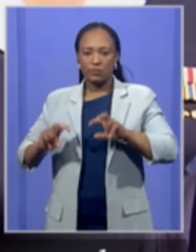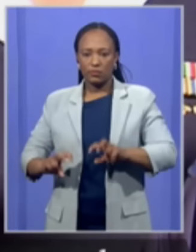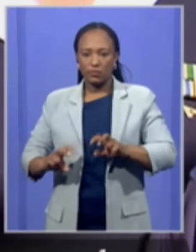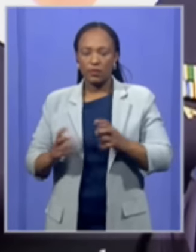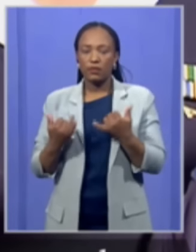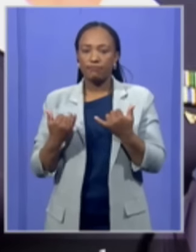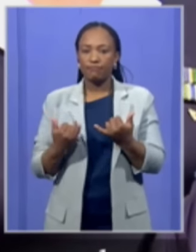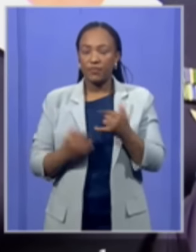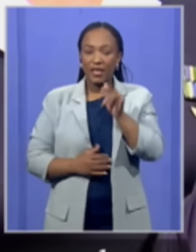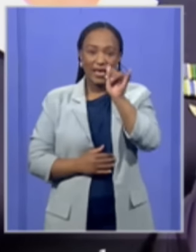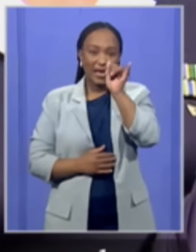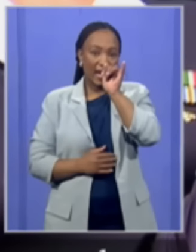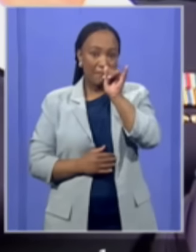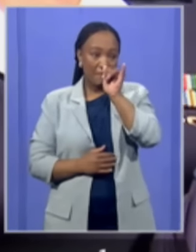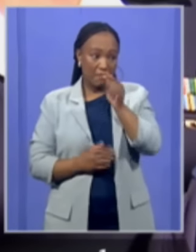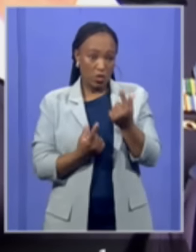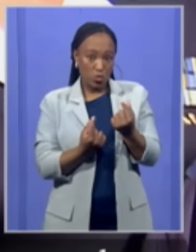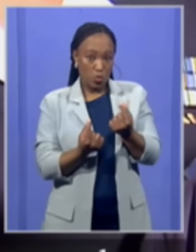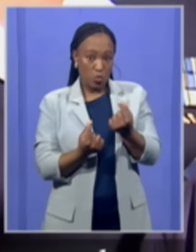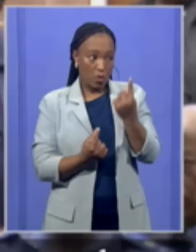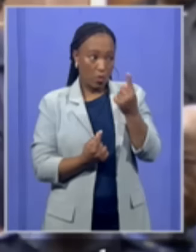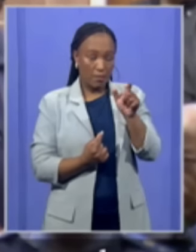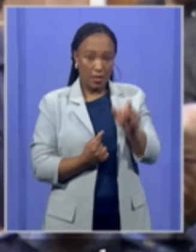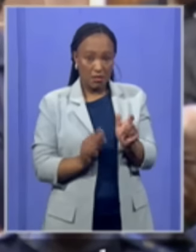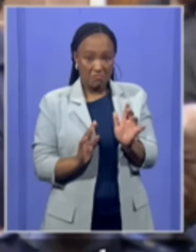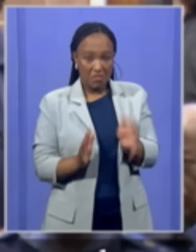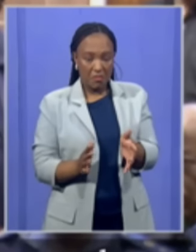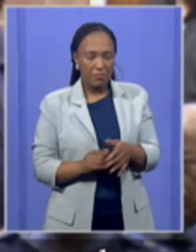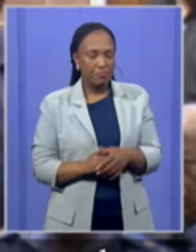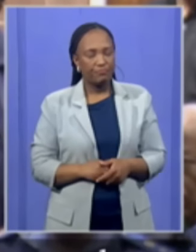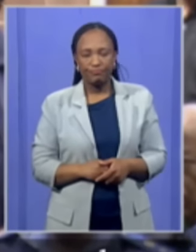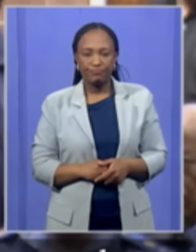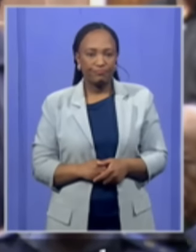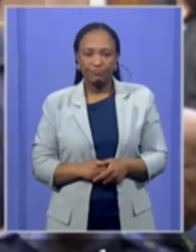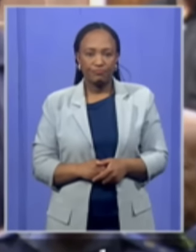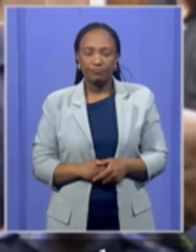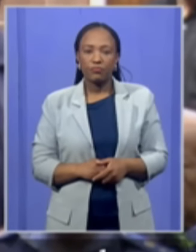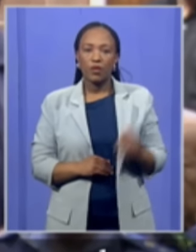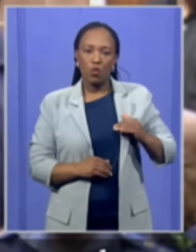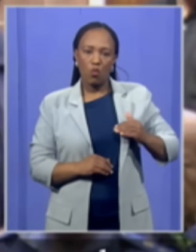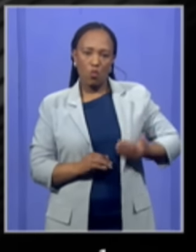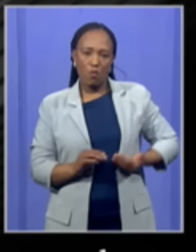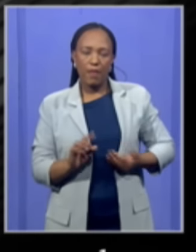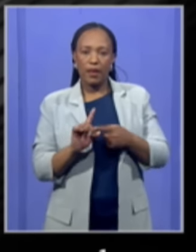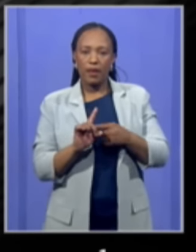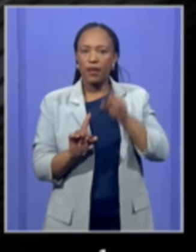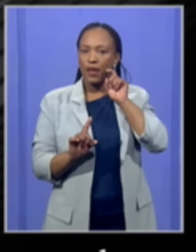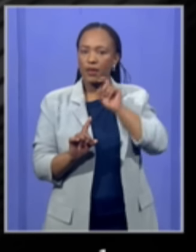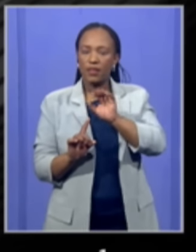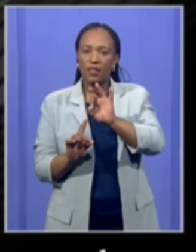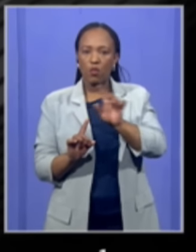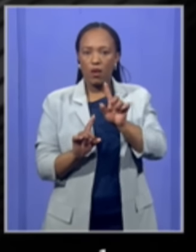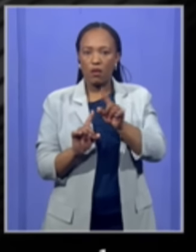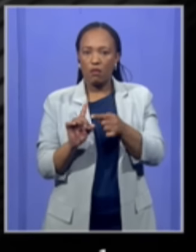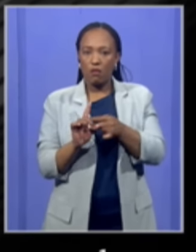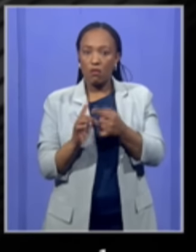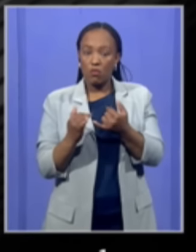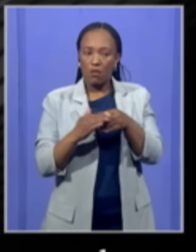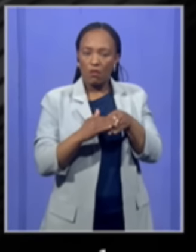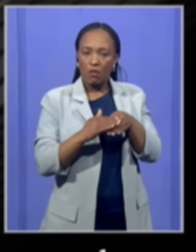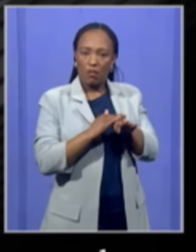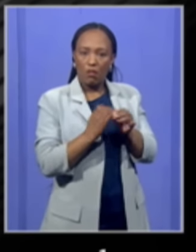this crime was committed by one person. Mosadi ya dilemo tse 30 a motsomong o hlahelletse ka